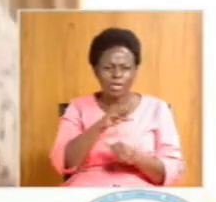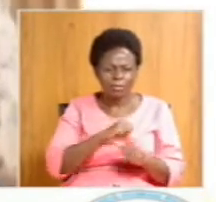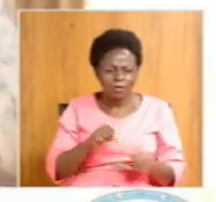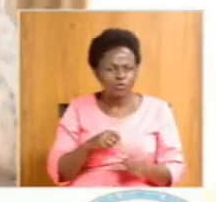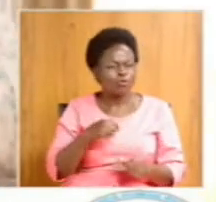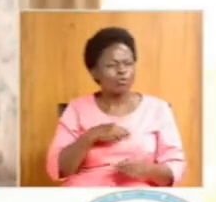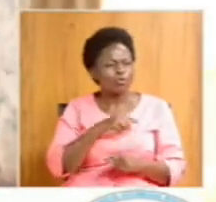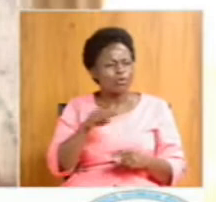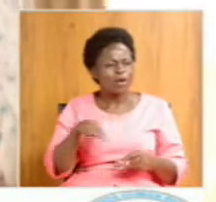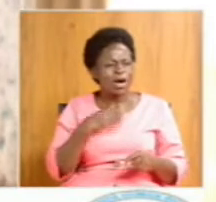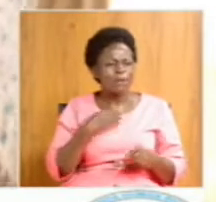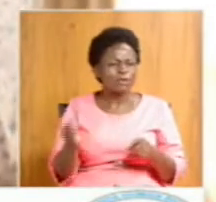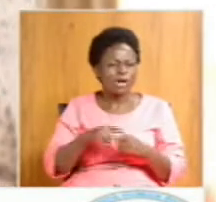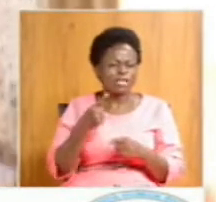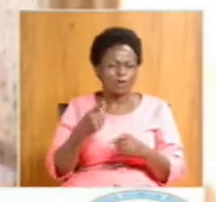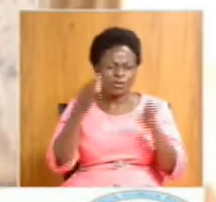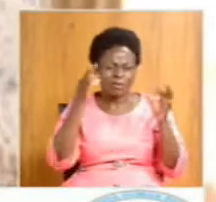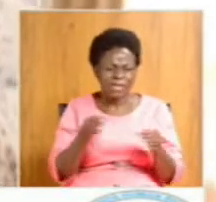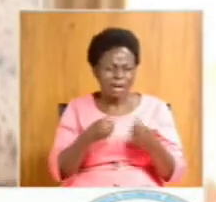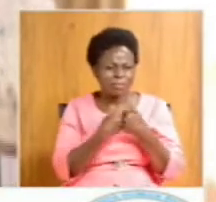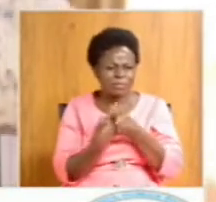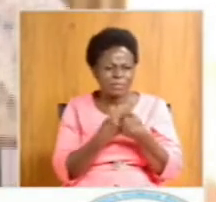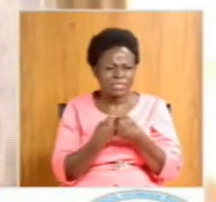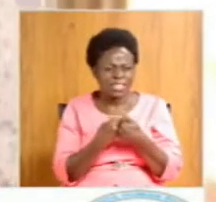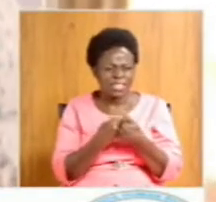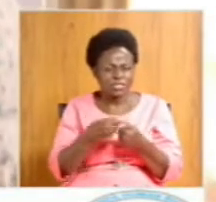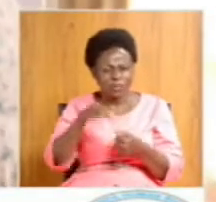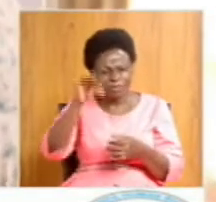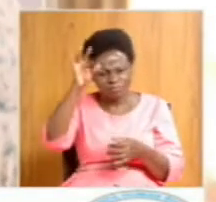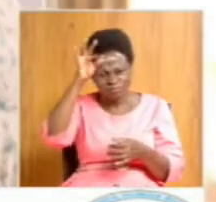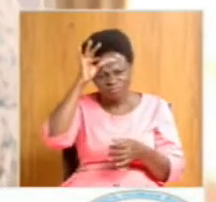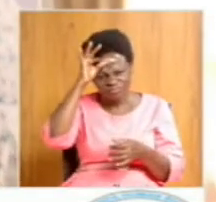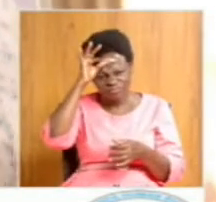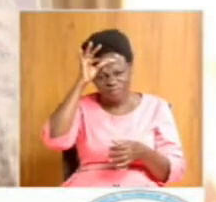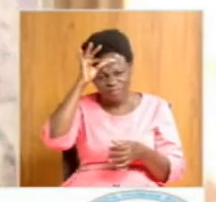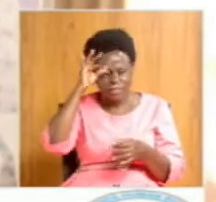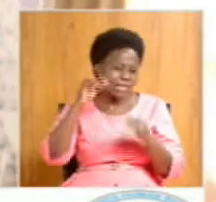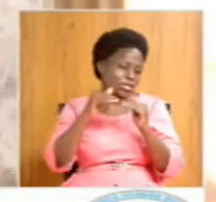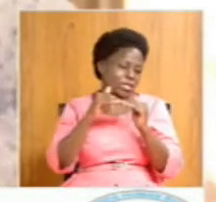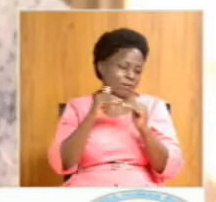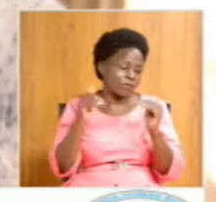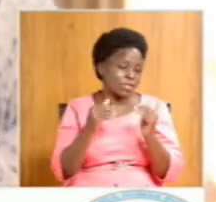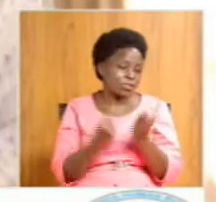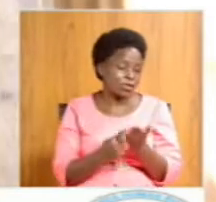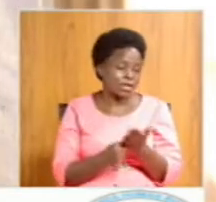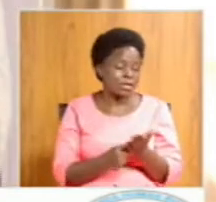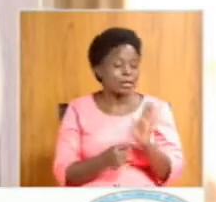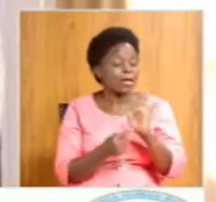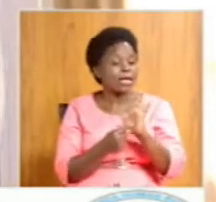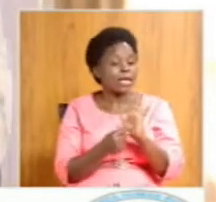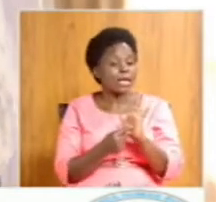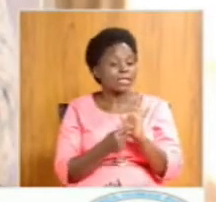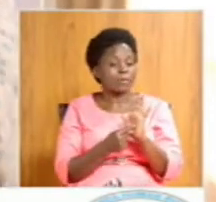I need to add one more thing. That there are challenges with the literacy levels in Uganda. I'll draw an